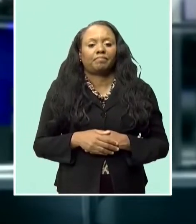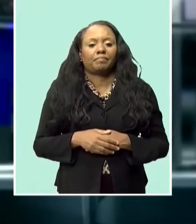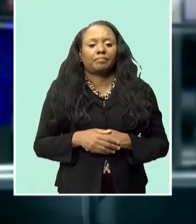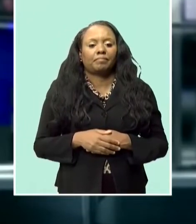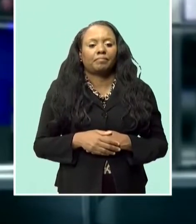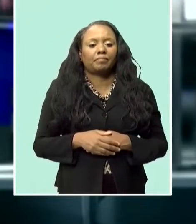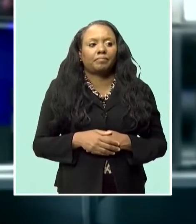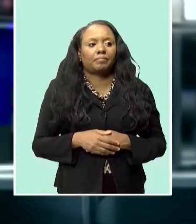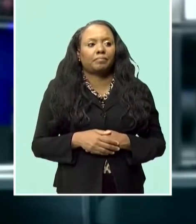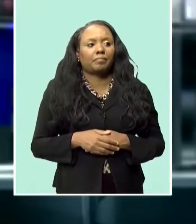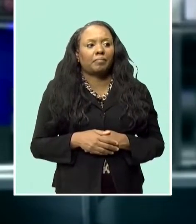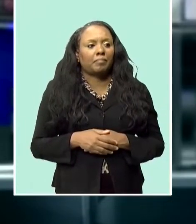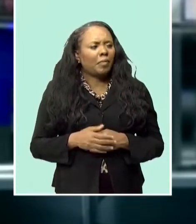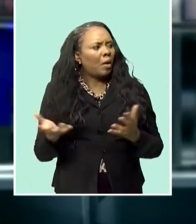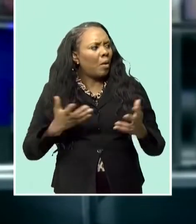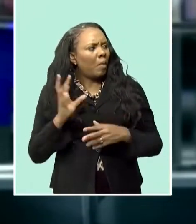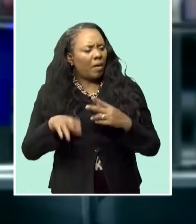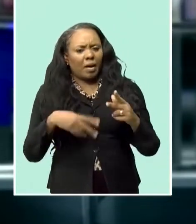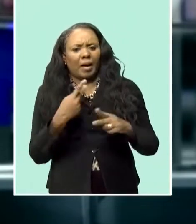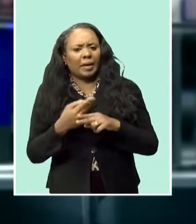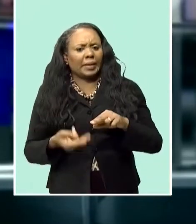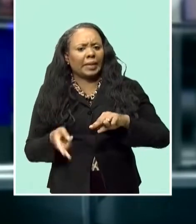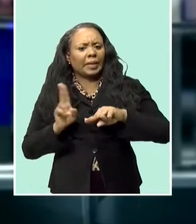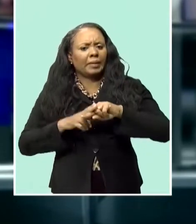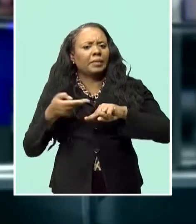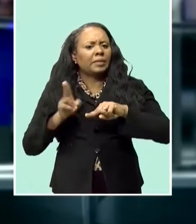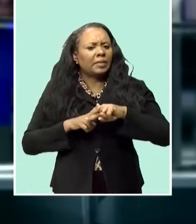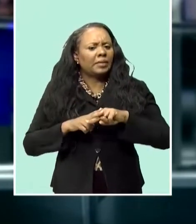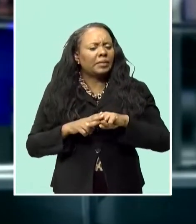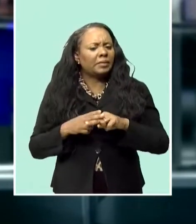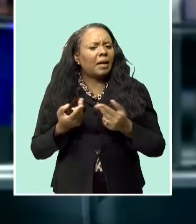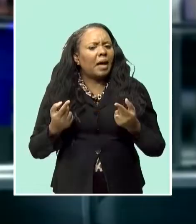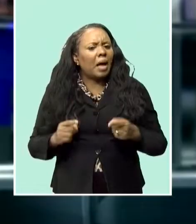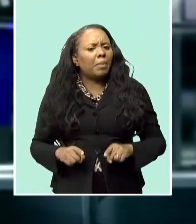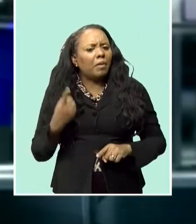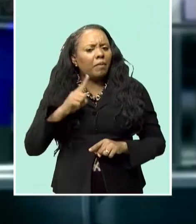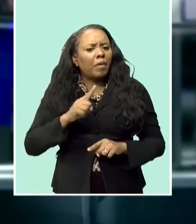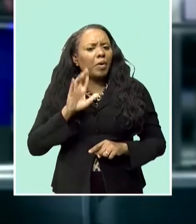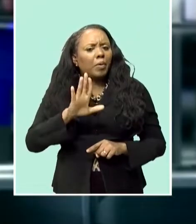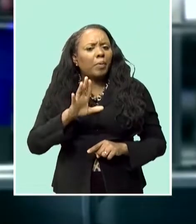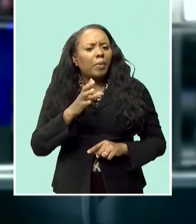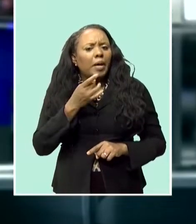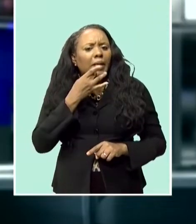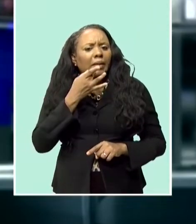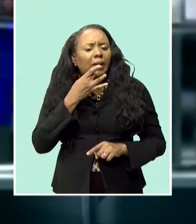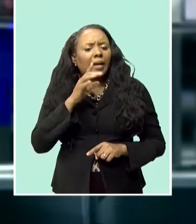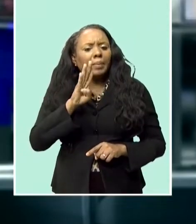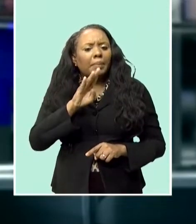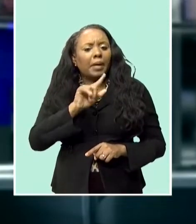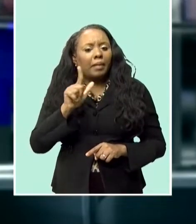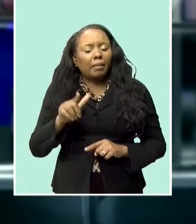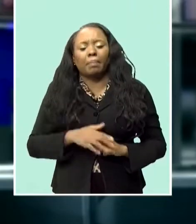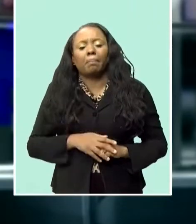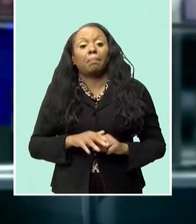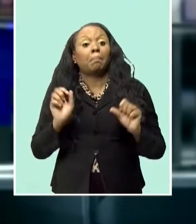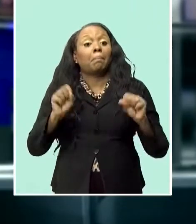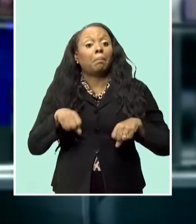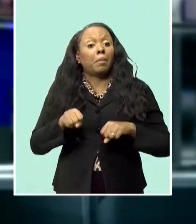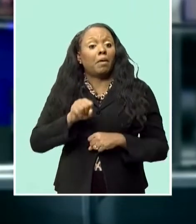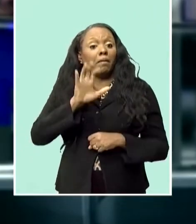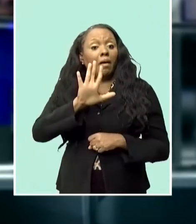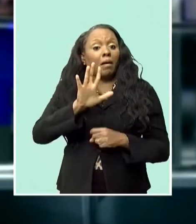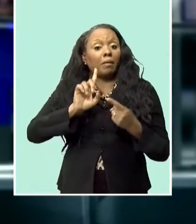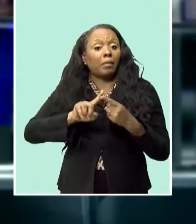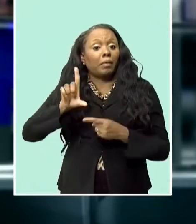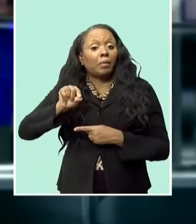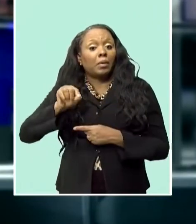of increases people could possibly expect, Mr. Allen said bill increases could range from 5 to 20%, depending